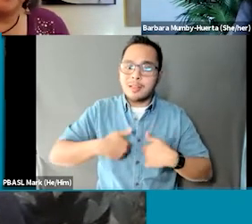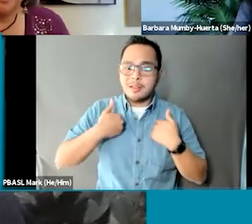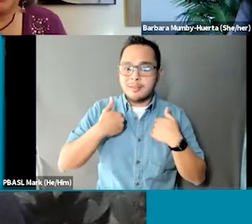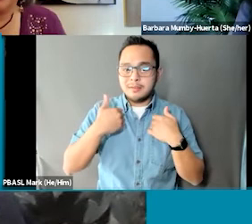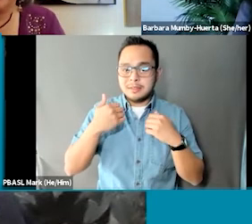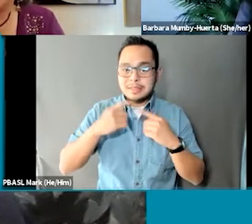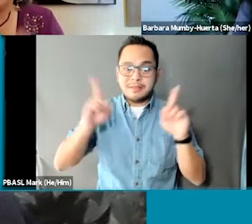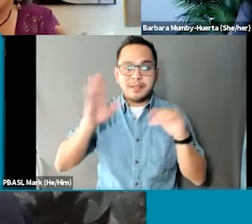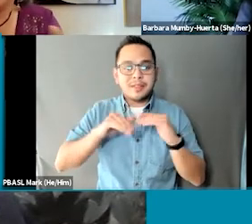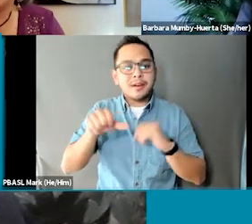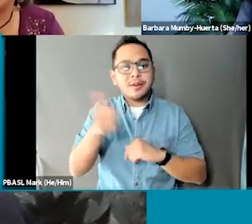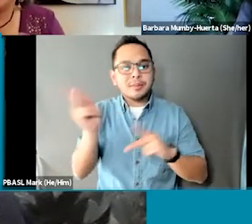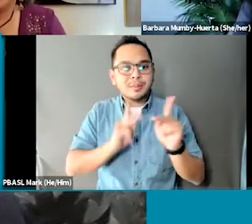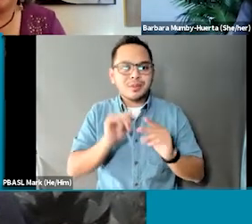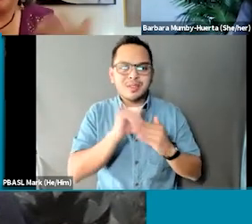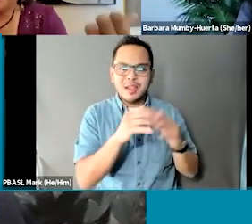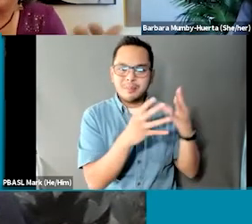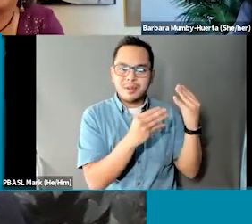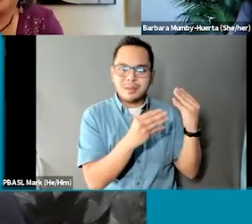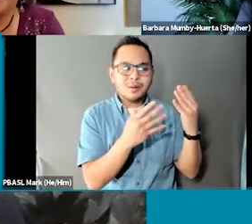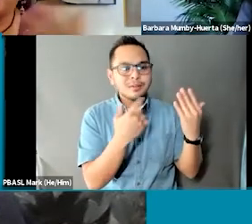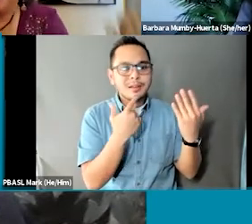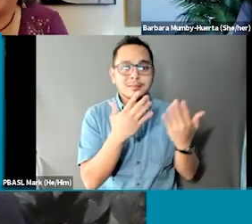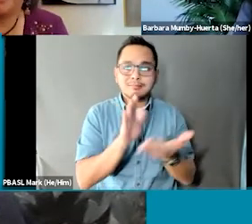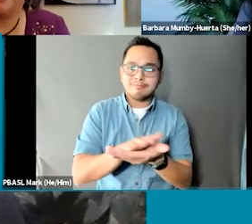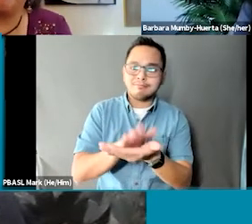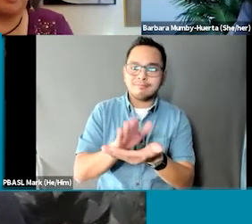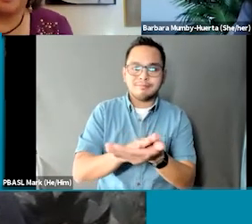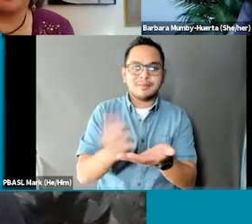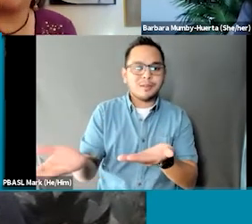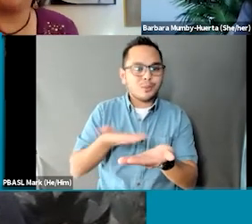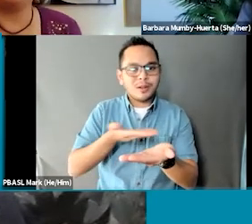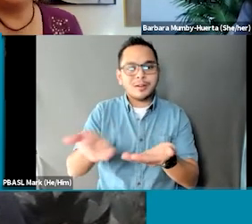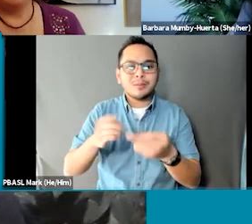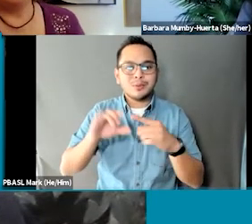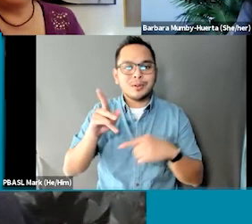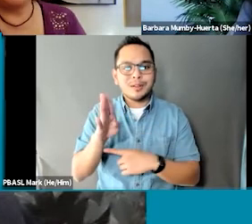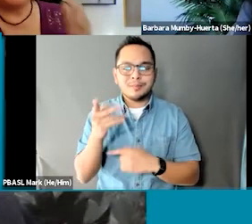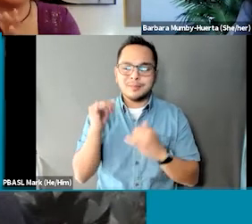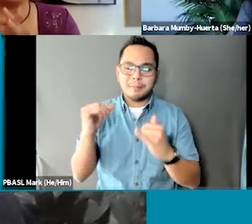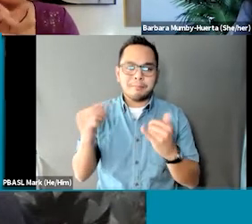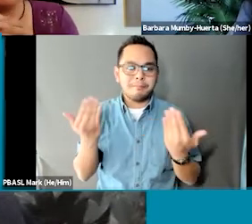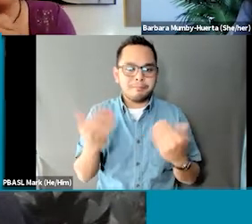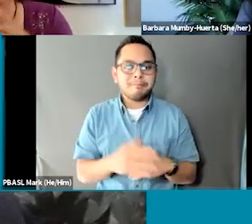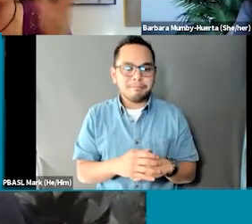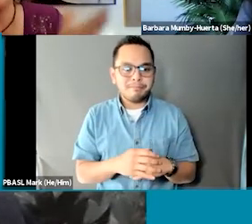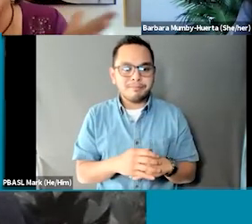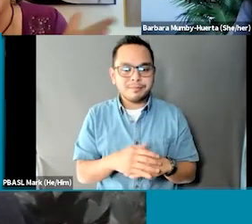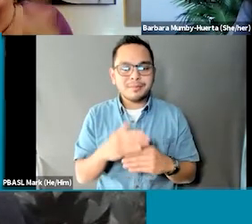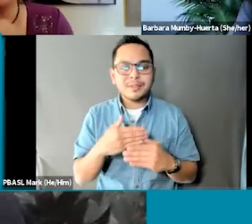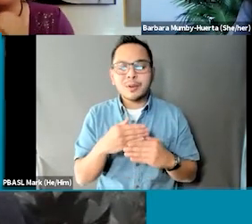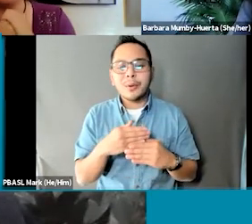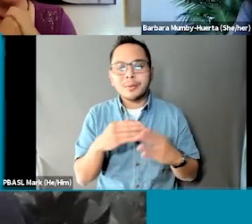people, then this pillow just tells you, congratulations, welcome to the club. We're just like you. So next slide. So it's